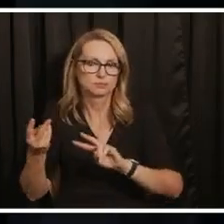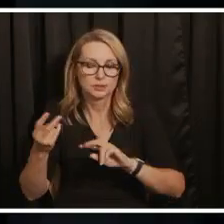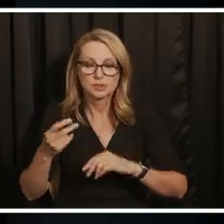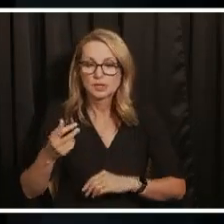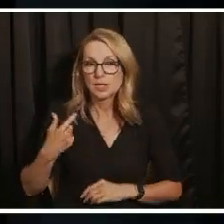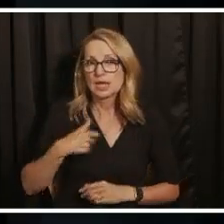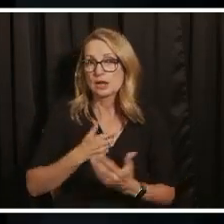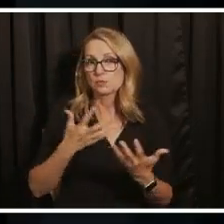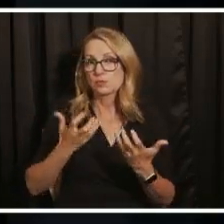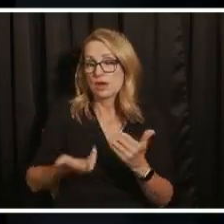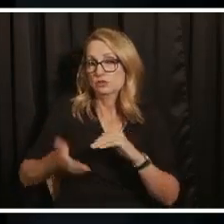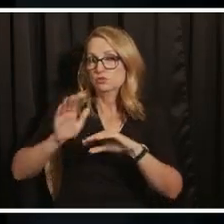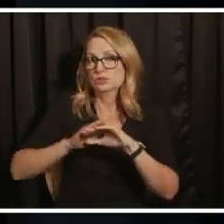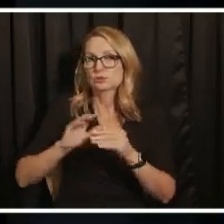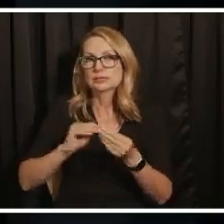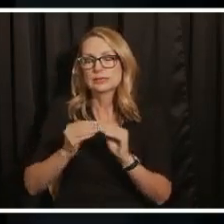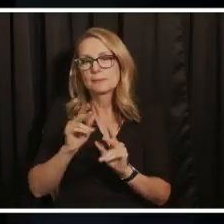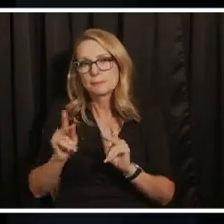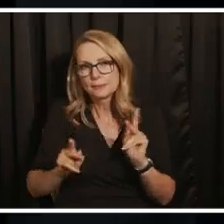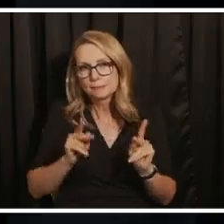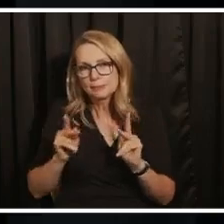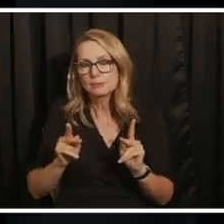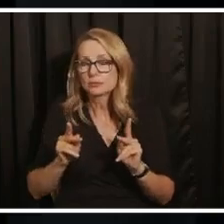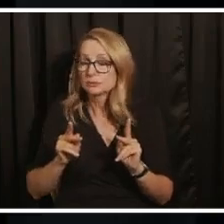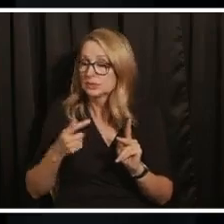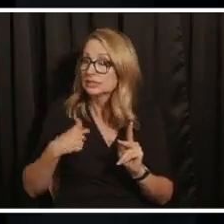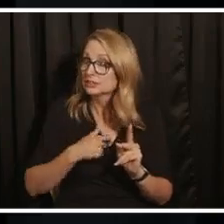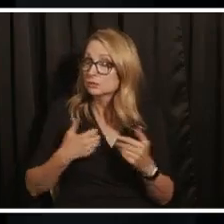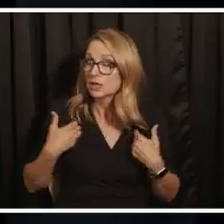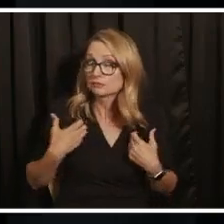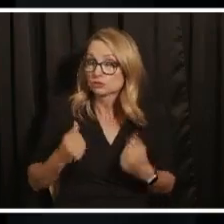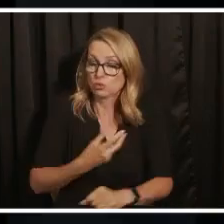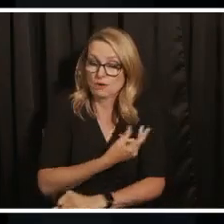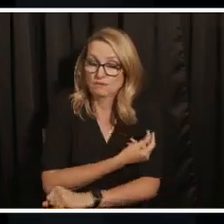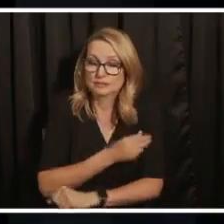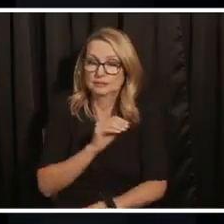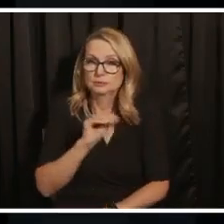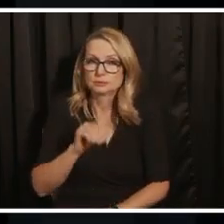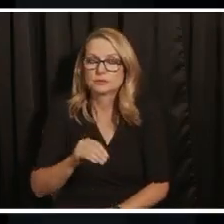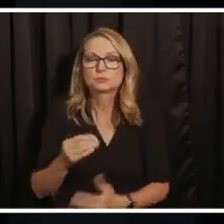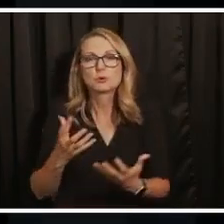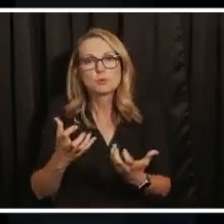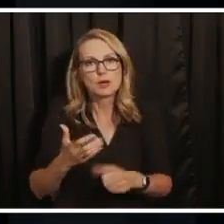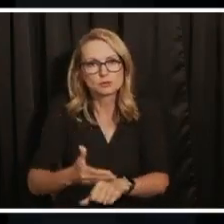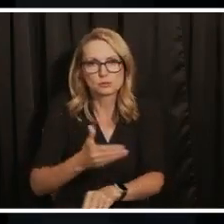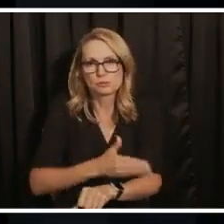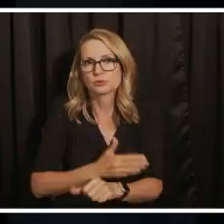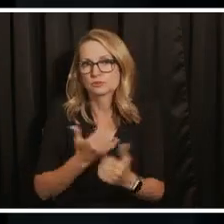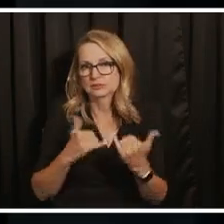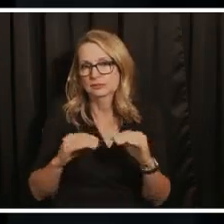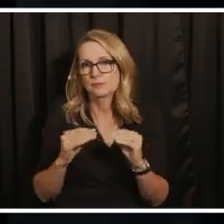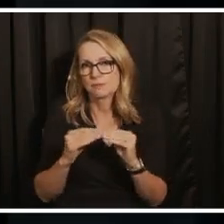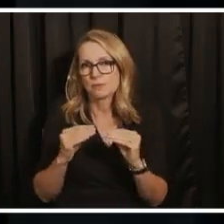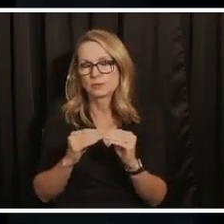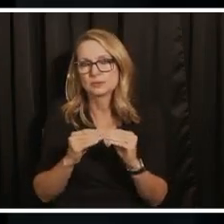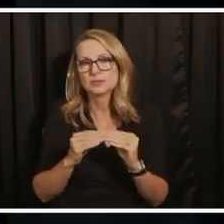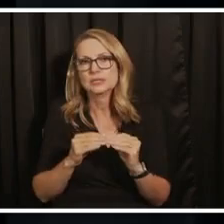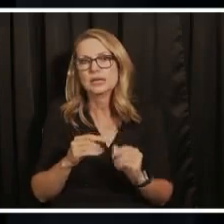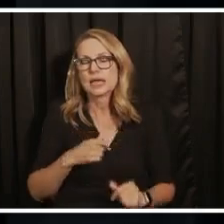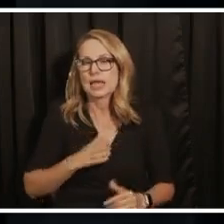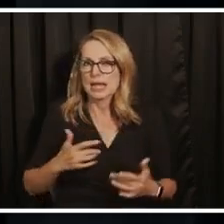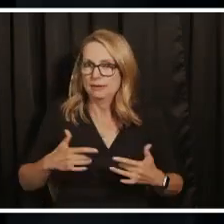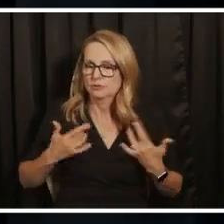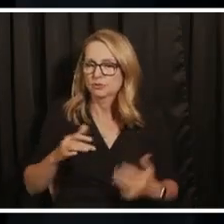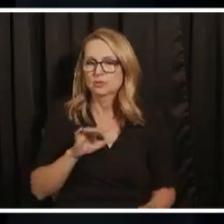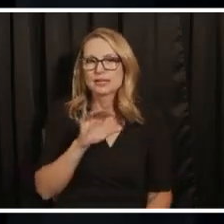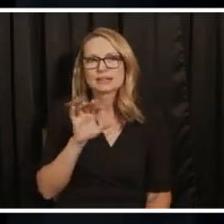increase Colorado's already strong vaccination rate to make it even better. I am personally thrilled to finally hear that the FDA will